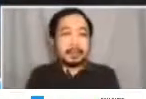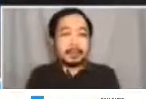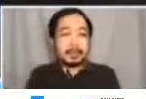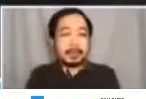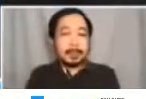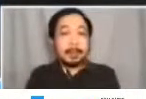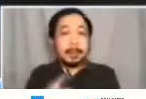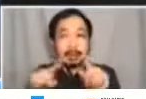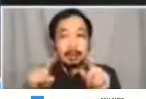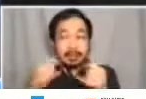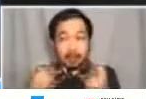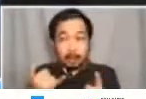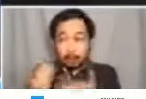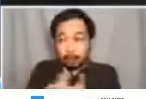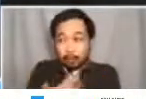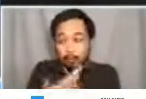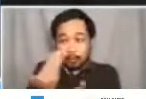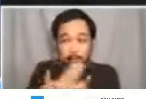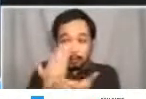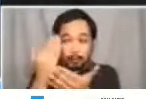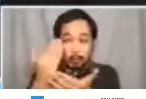pakikipag-usap mo sa kanila?